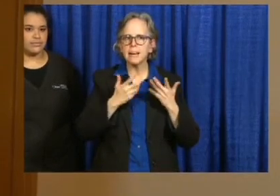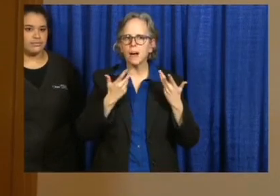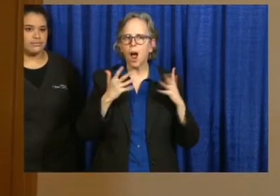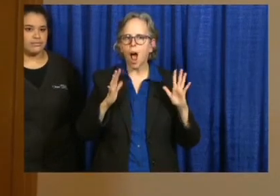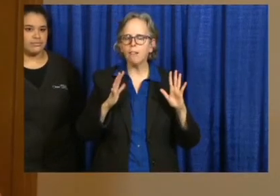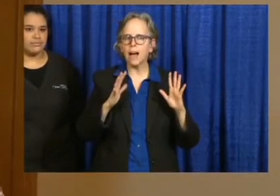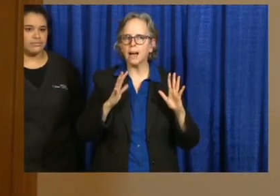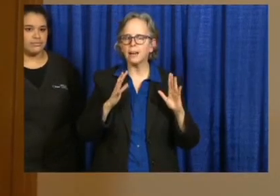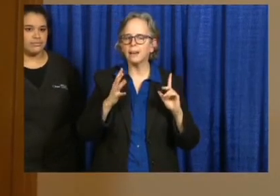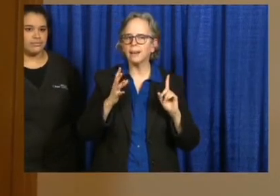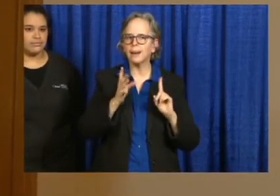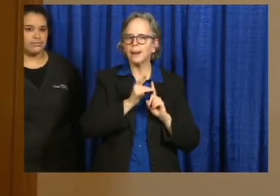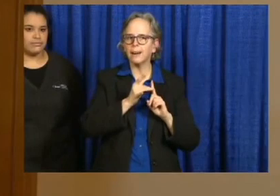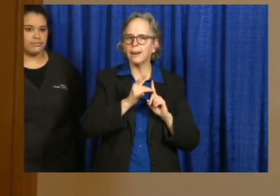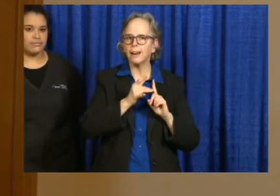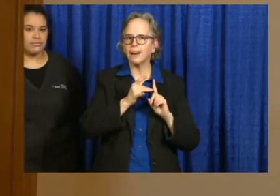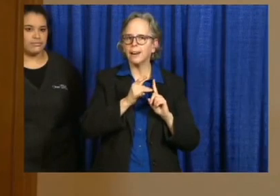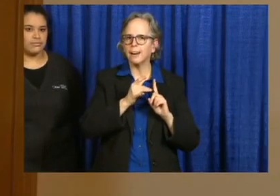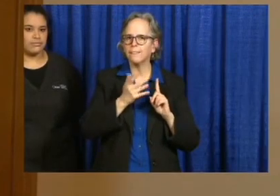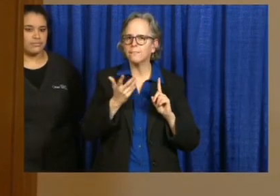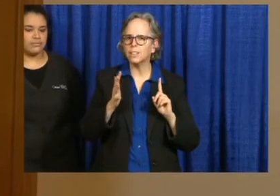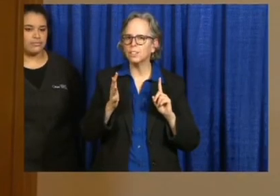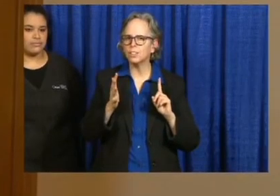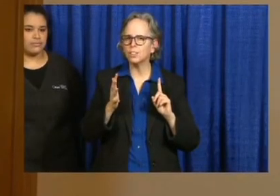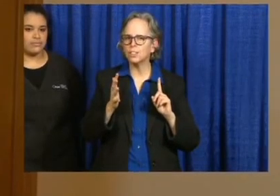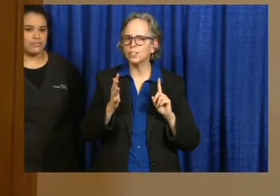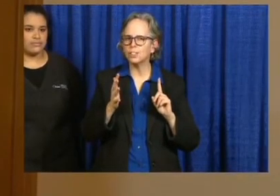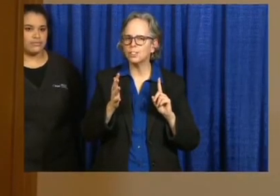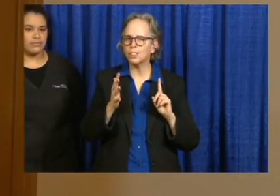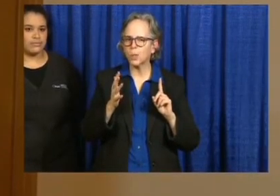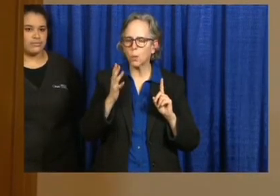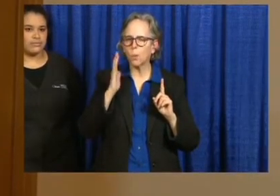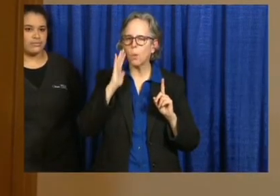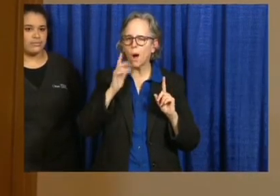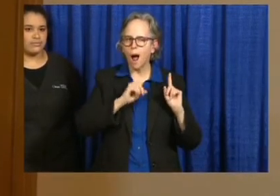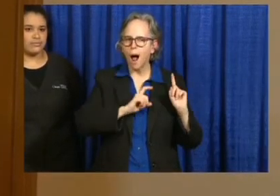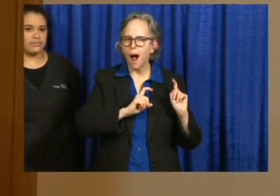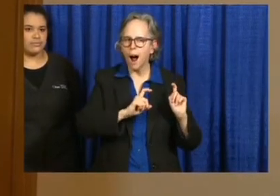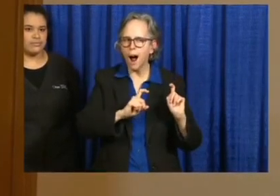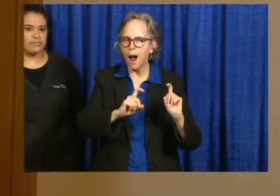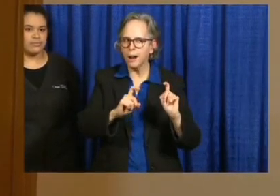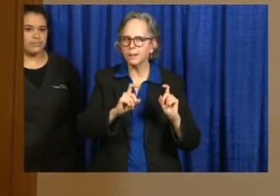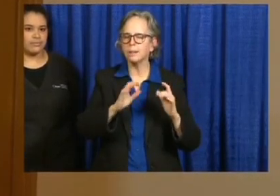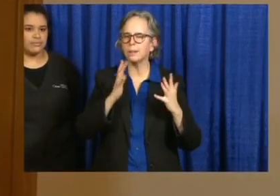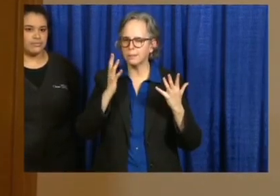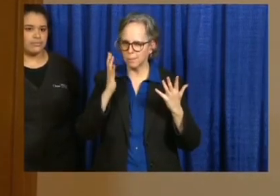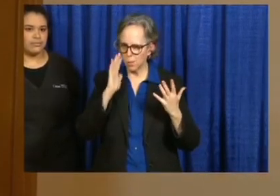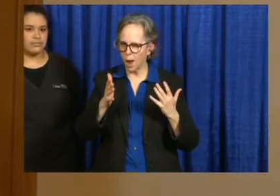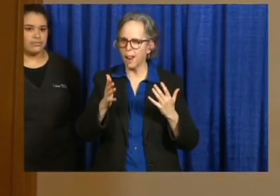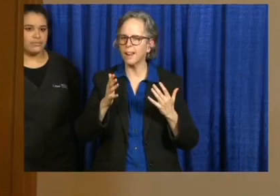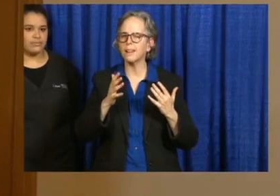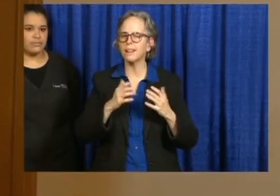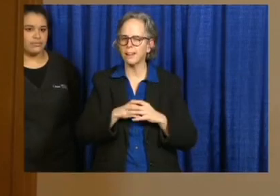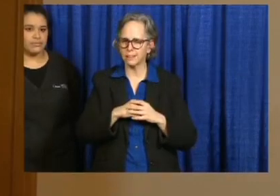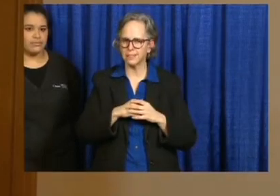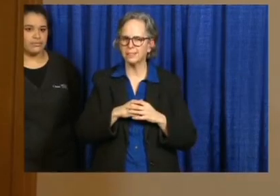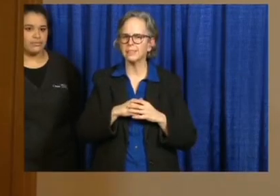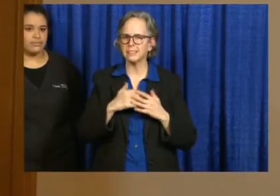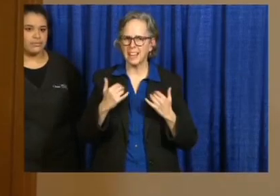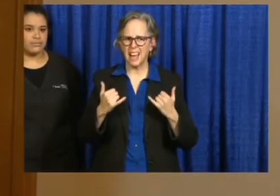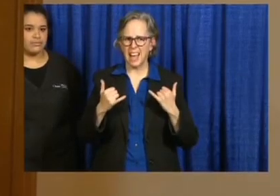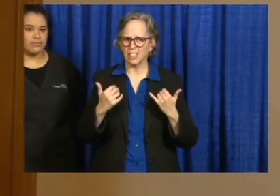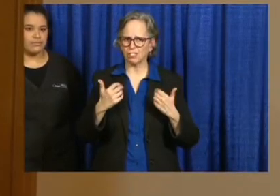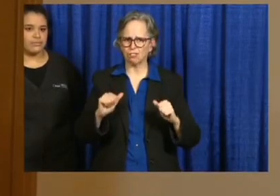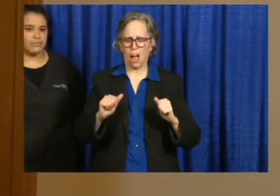helps us clamp down on that virus, keep it from spreading to others, in addition to the social distancing measures that are our